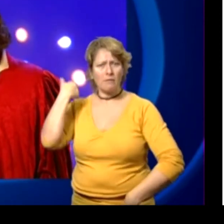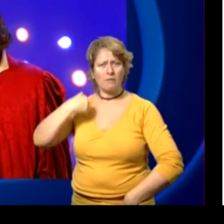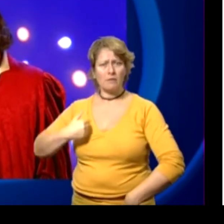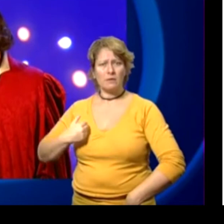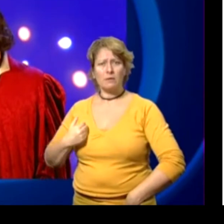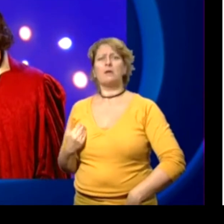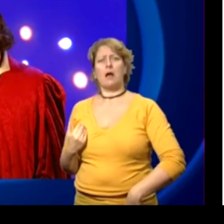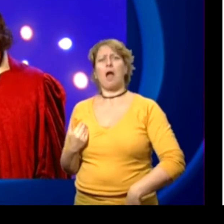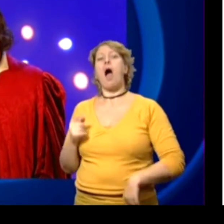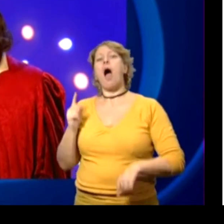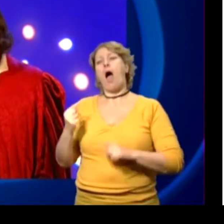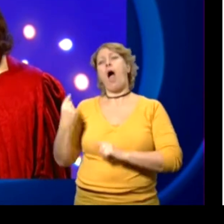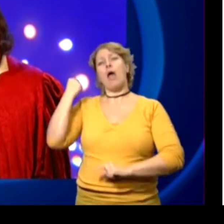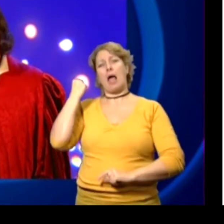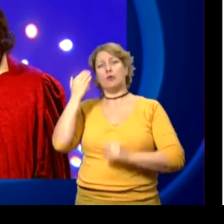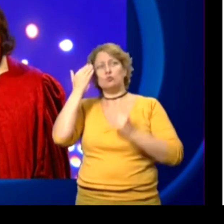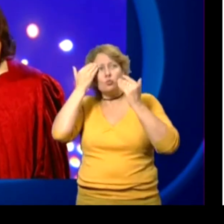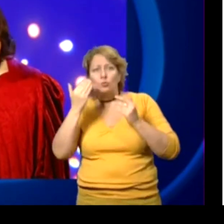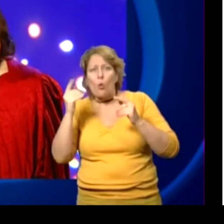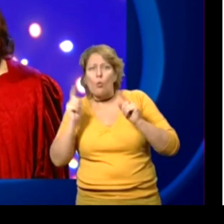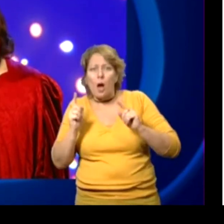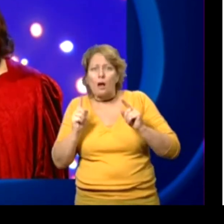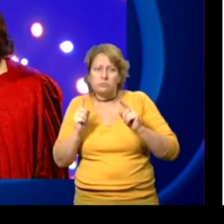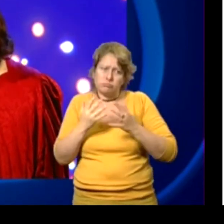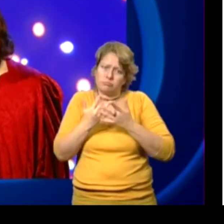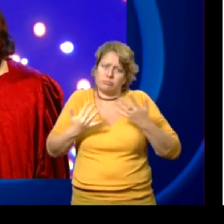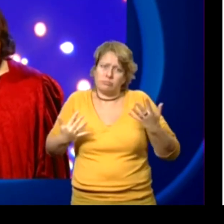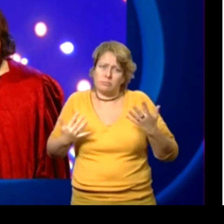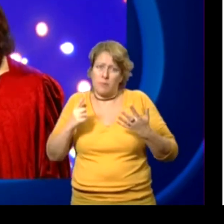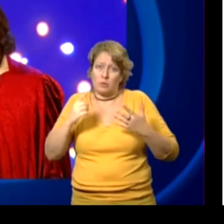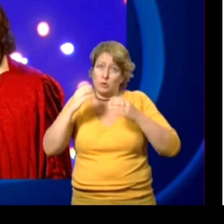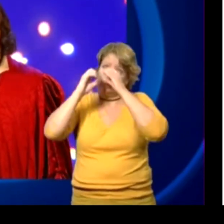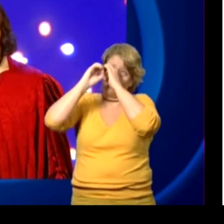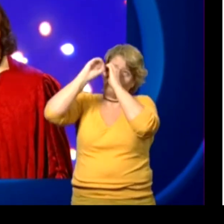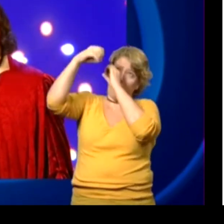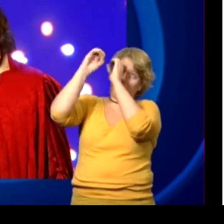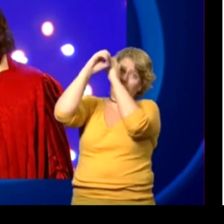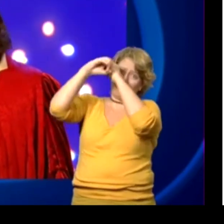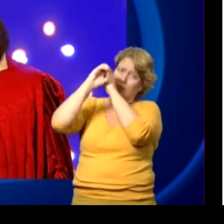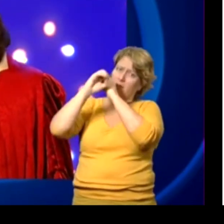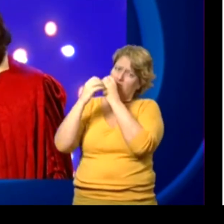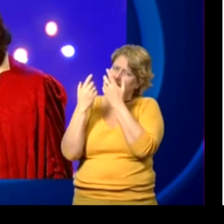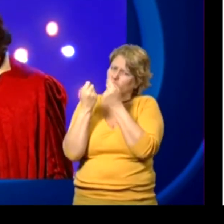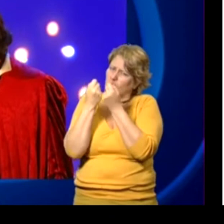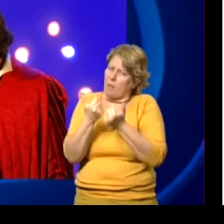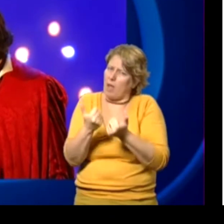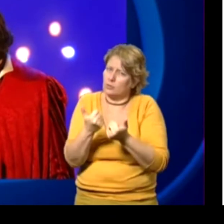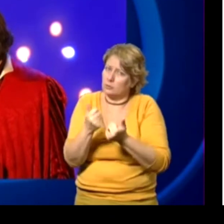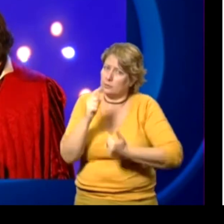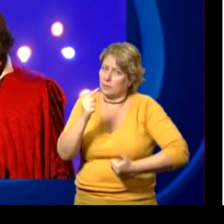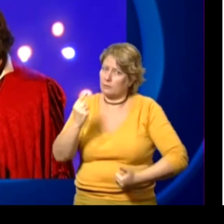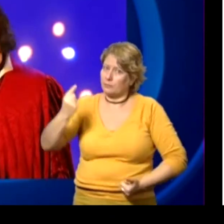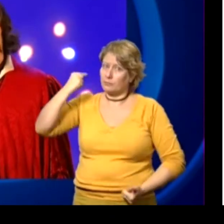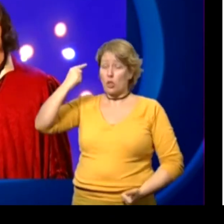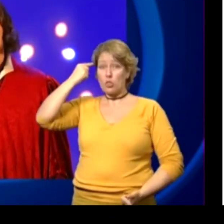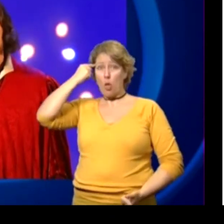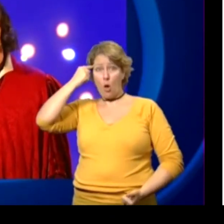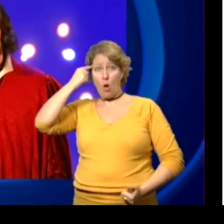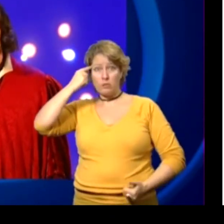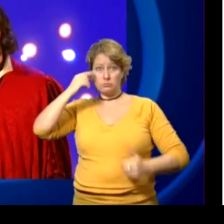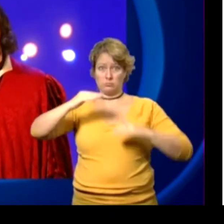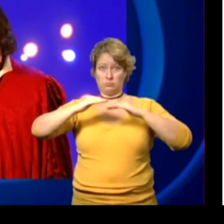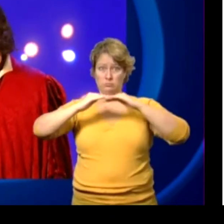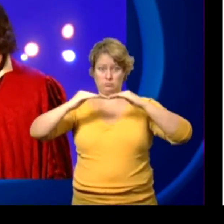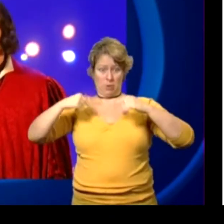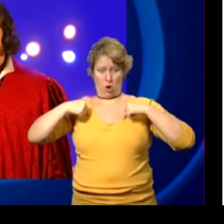was certainly undeveloped in many areas, particularly astronomy. For a start, everyone thought that the Earth was fixed at the center of the